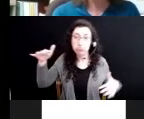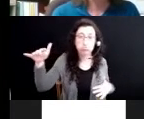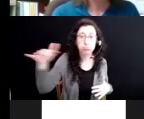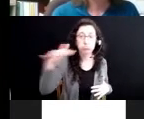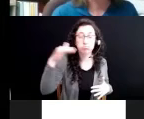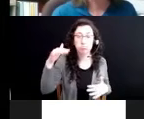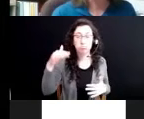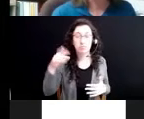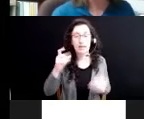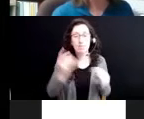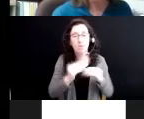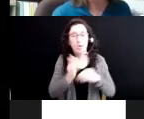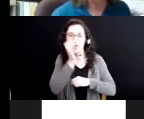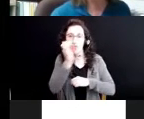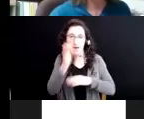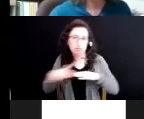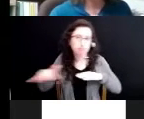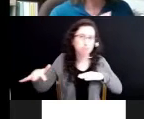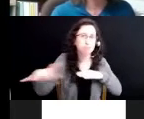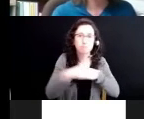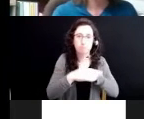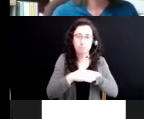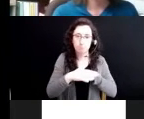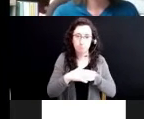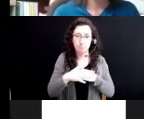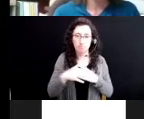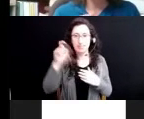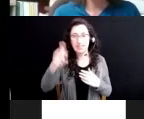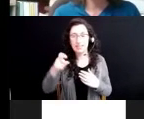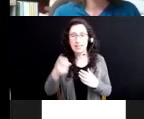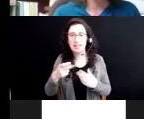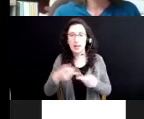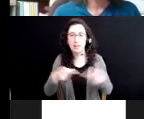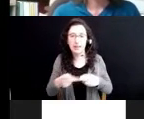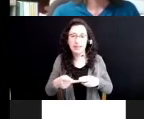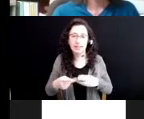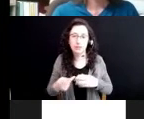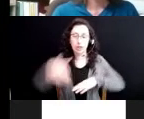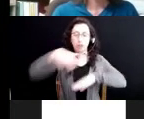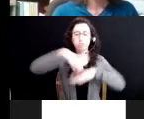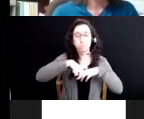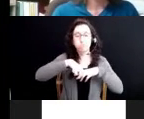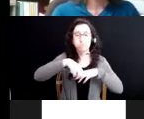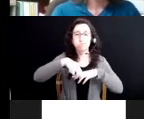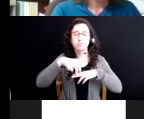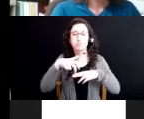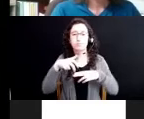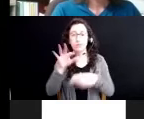grassland type of habitat with singing perches and forbs,